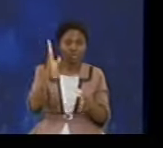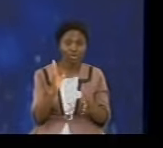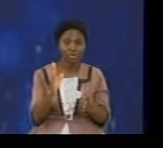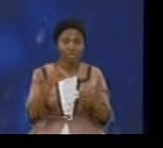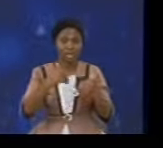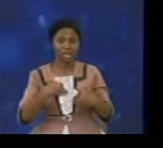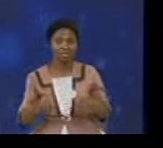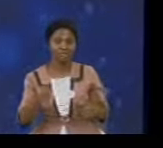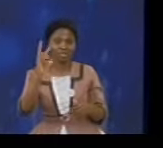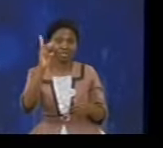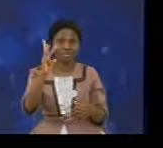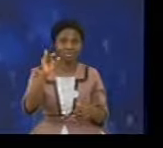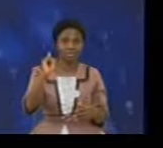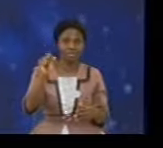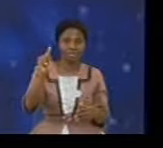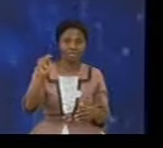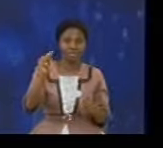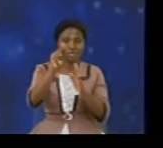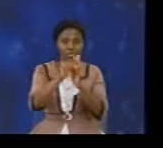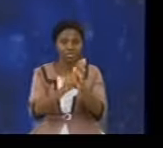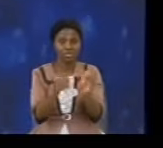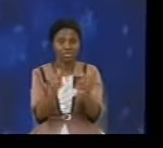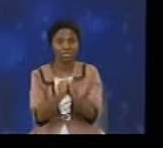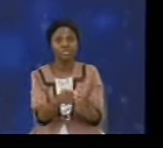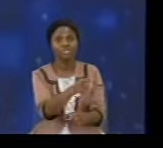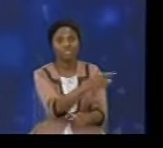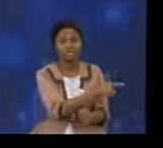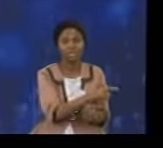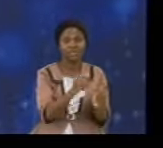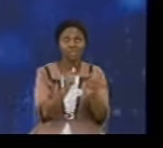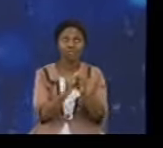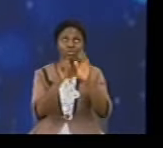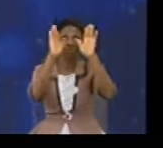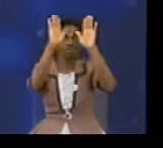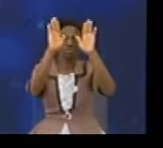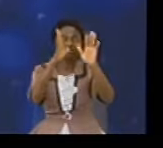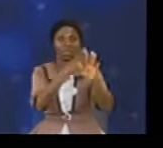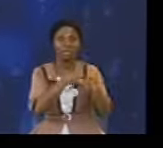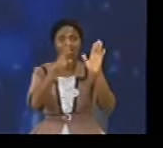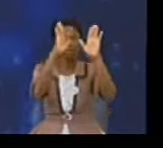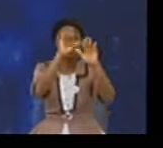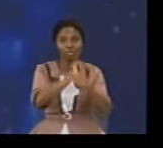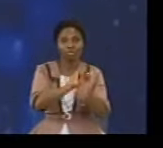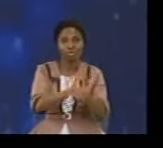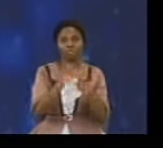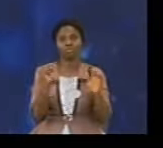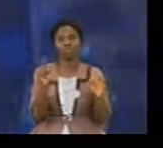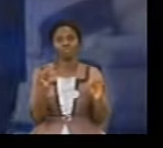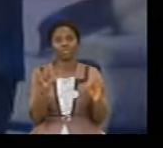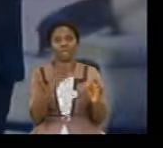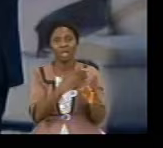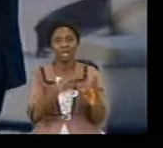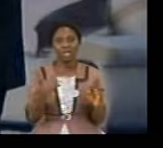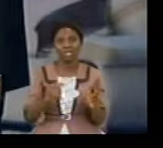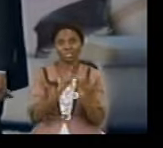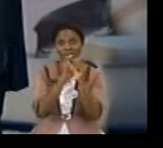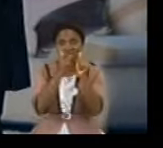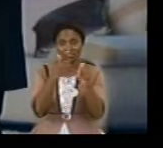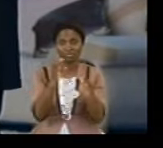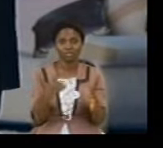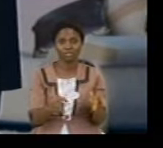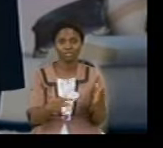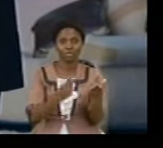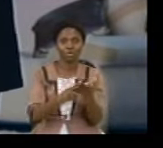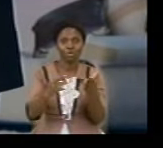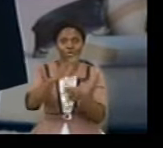signs and wonders, and diverse miracles, and the gifts of the Holy Ghost according to